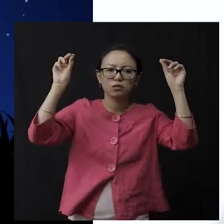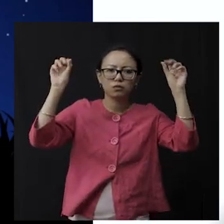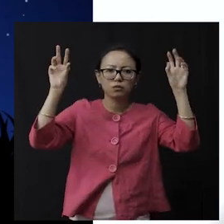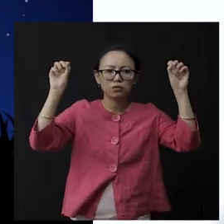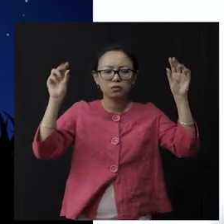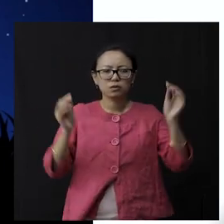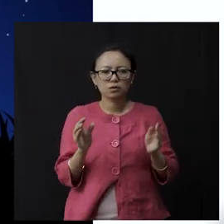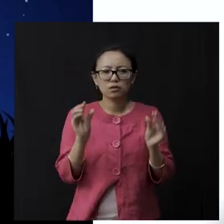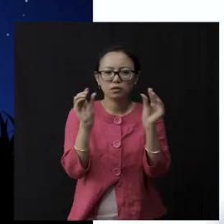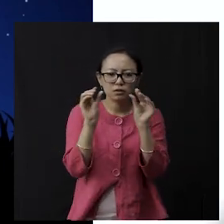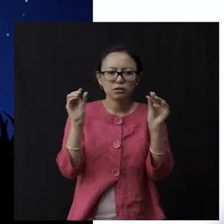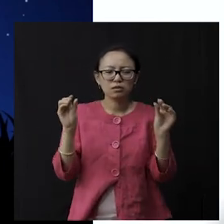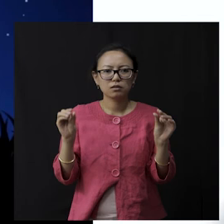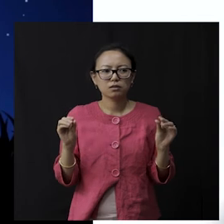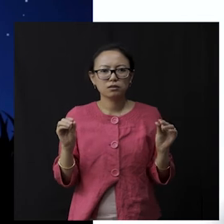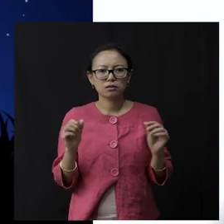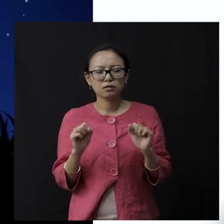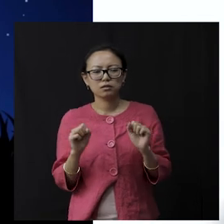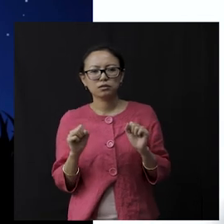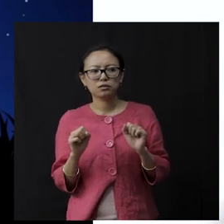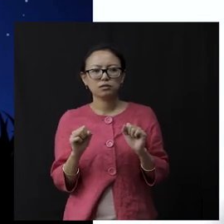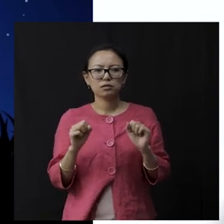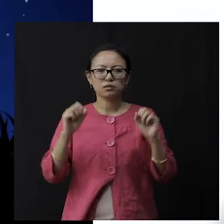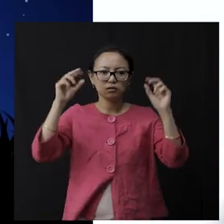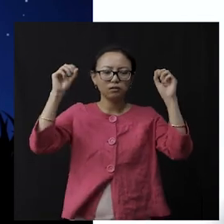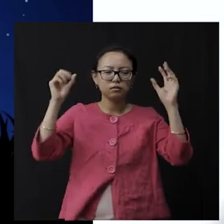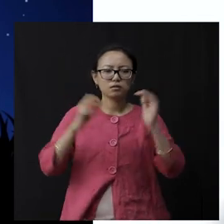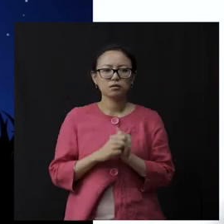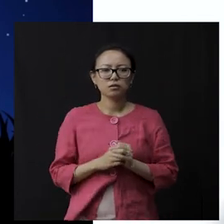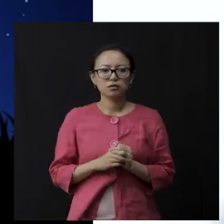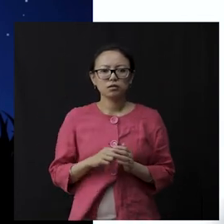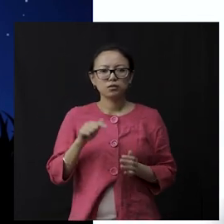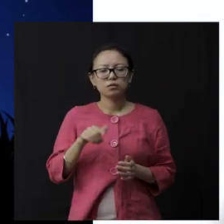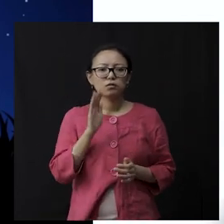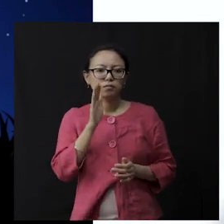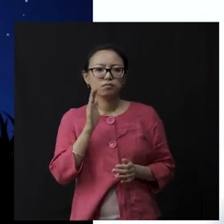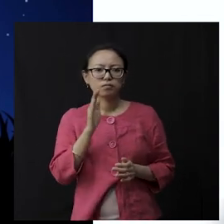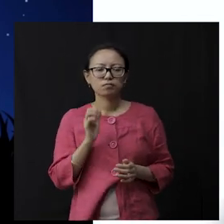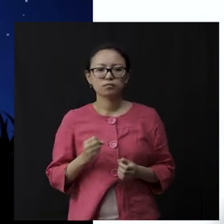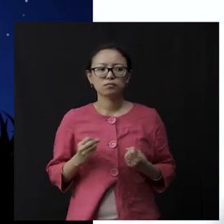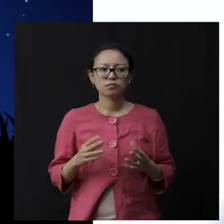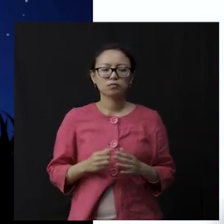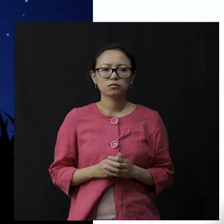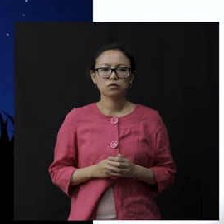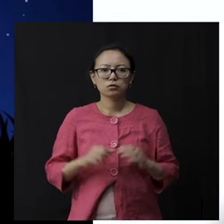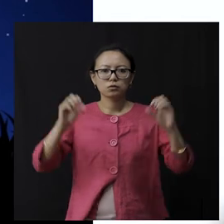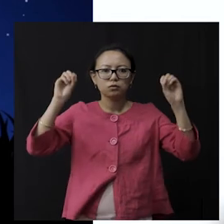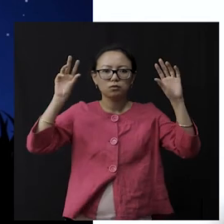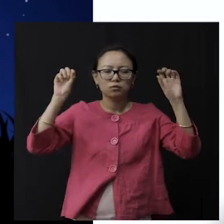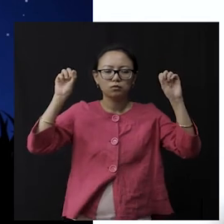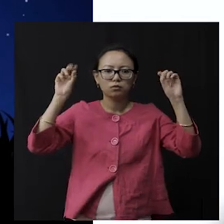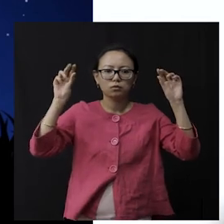Do you know that song? Yes? Shall we sing that song, children? It goes like this, right? Twinkle,